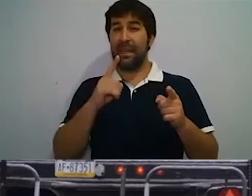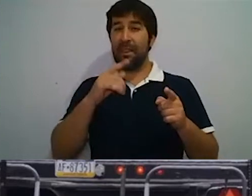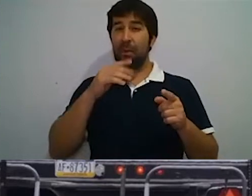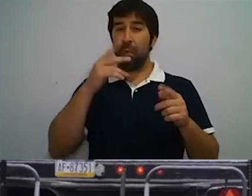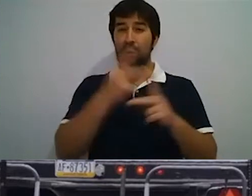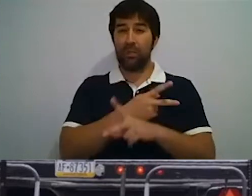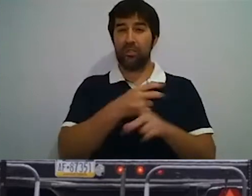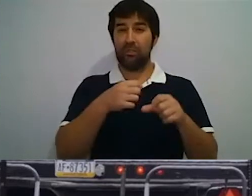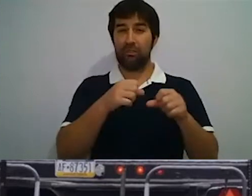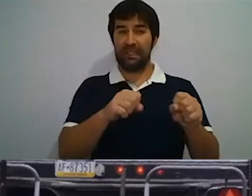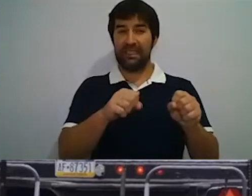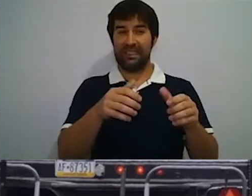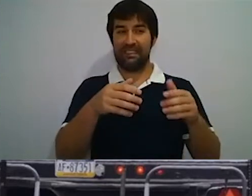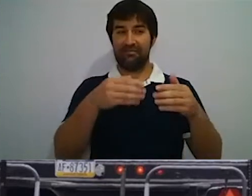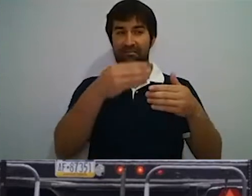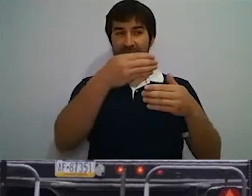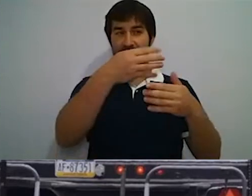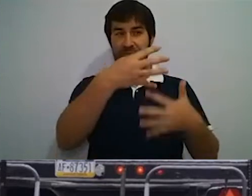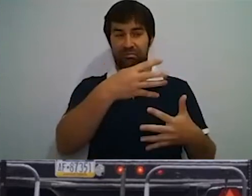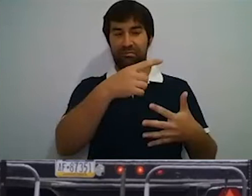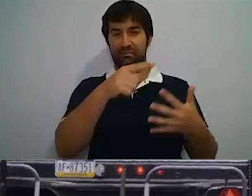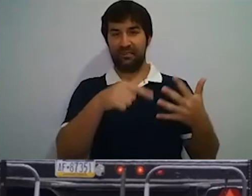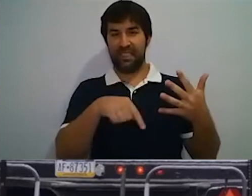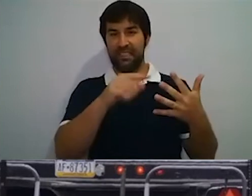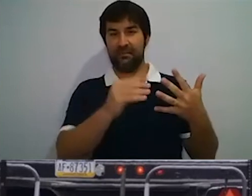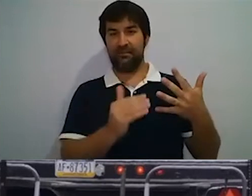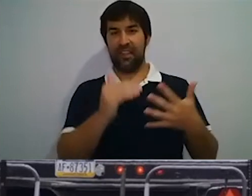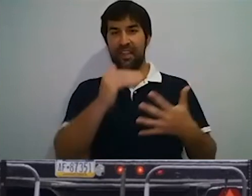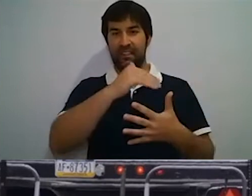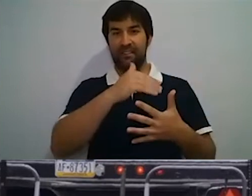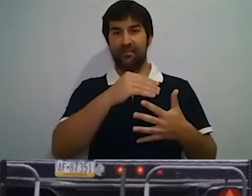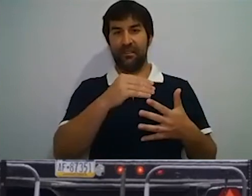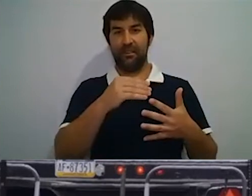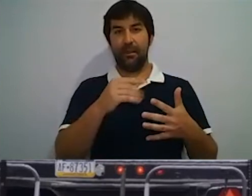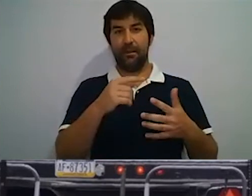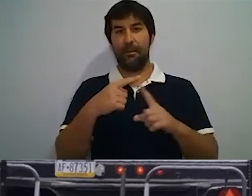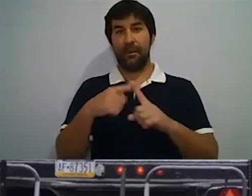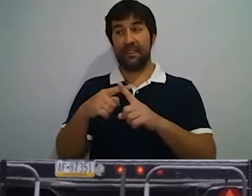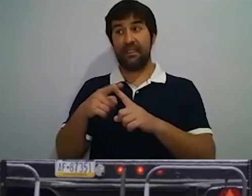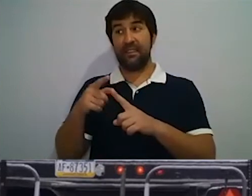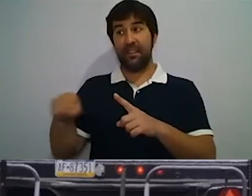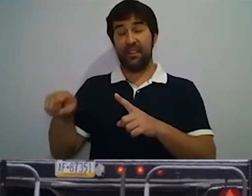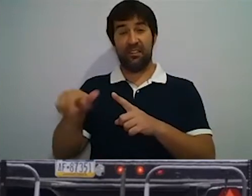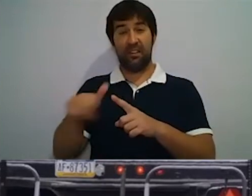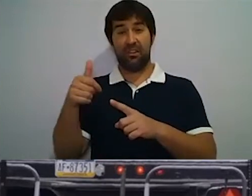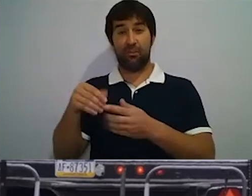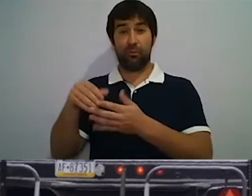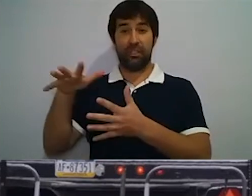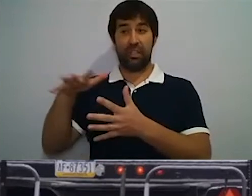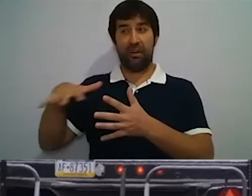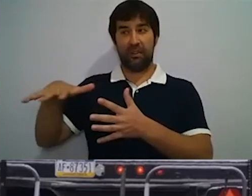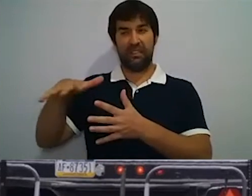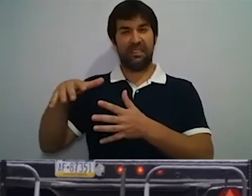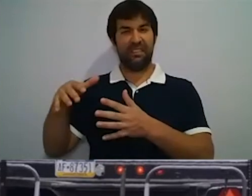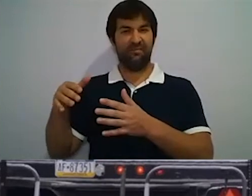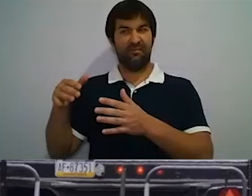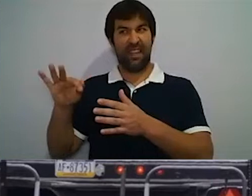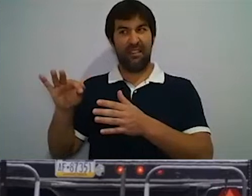know, a dollar spent today saves us thousands of dollars in the